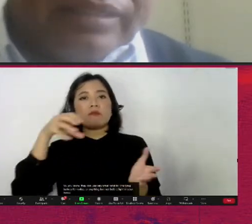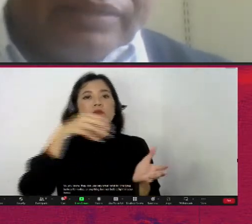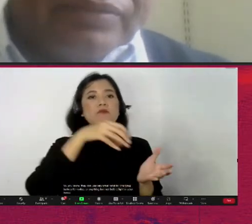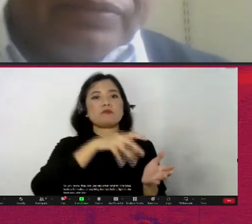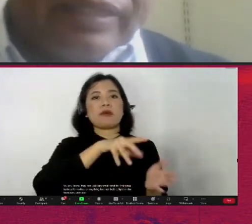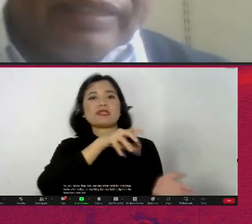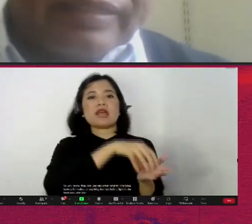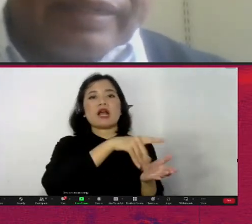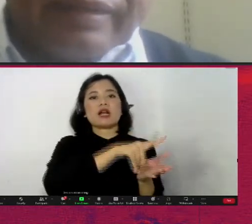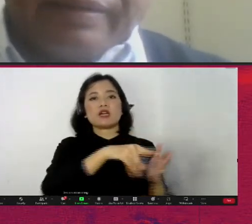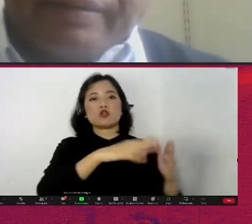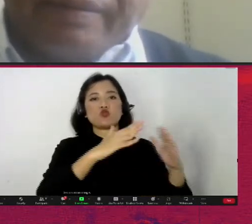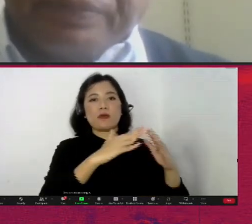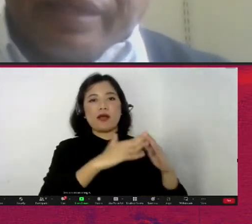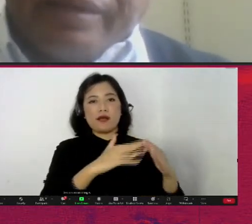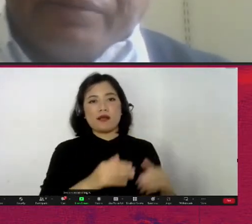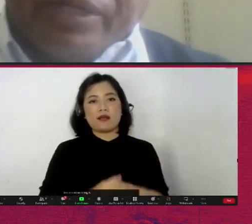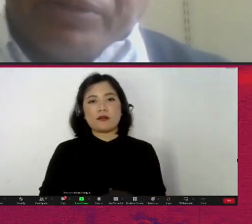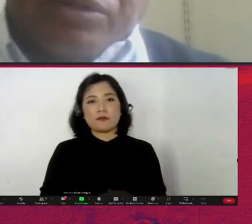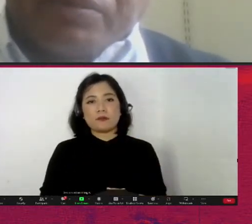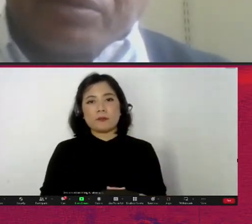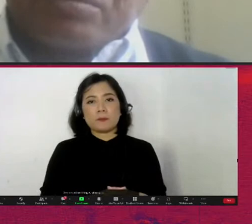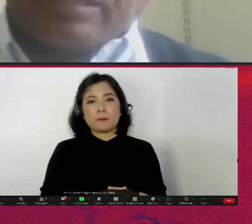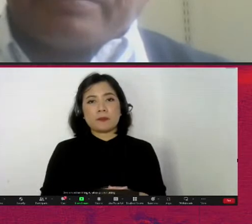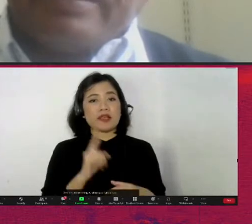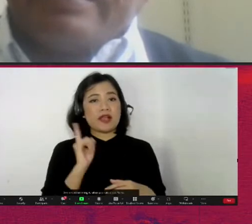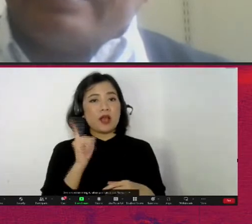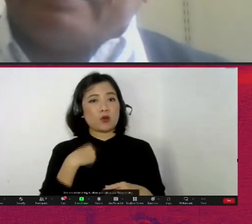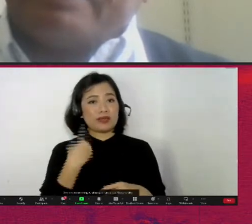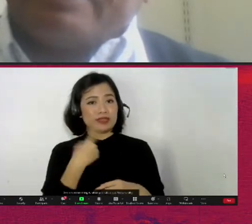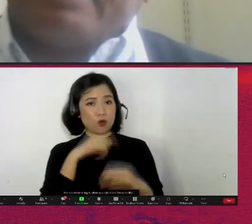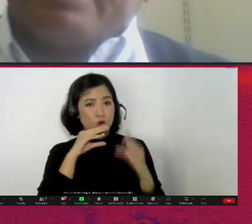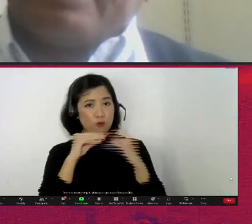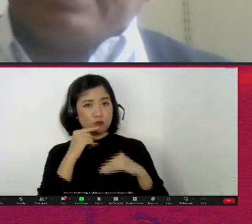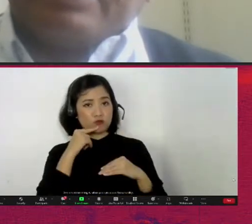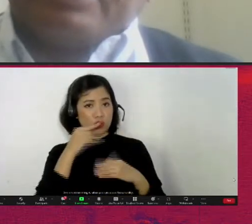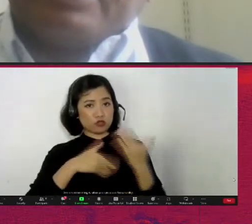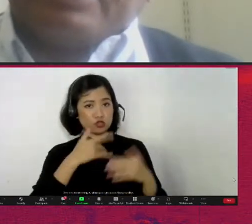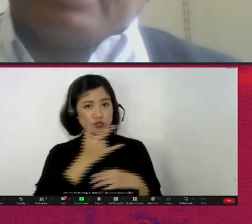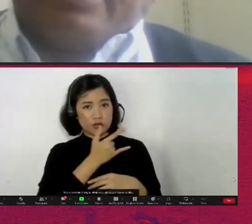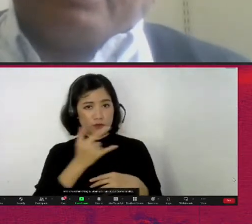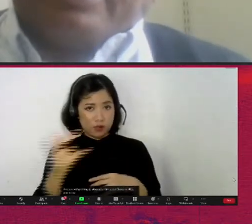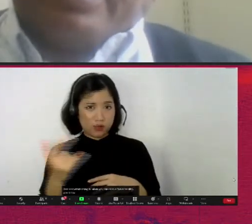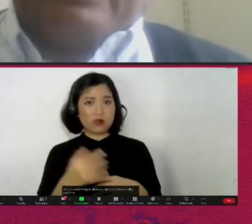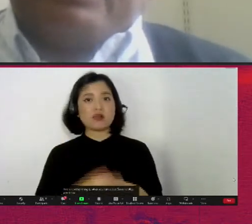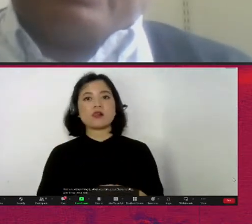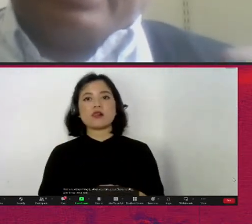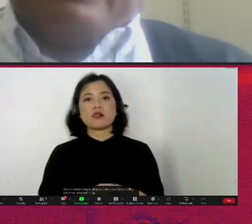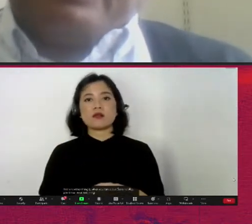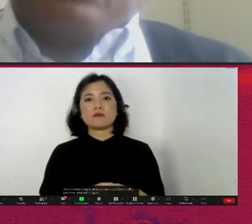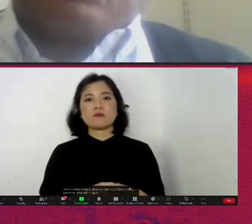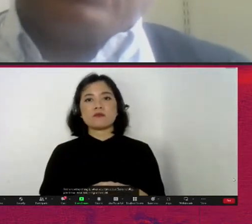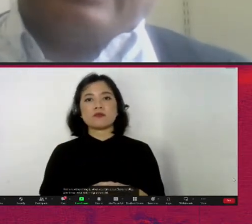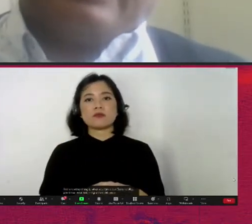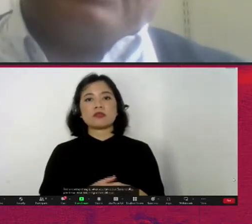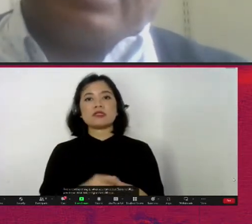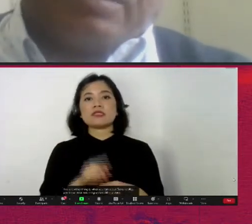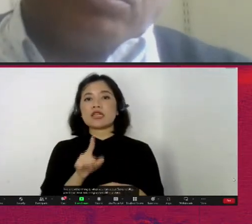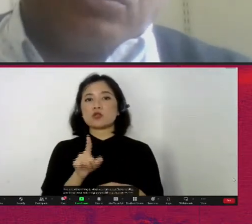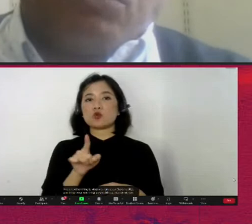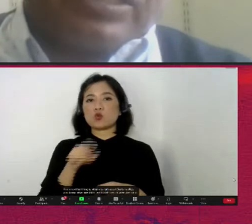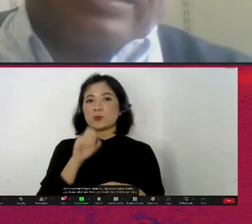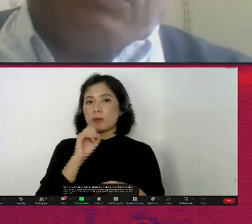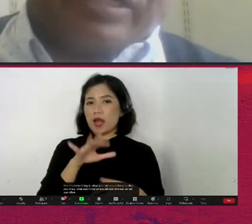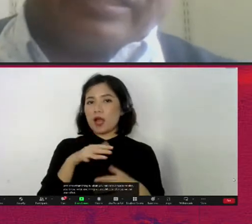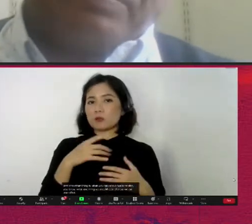And one other thing is when we talk about sustainability, one thing we should consider is the